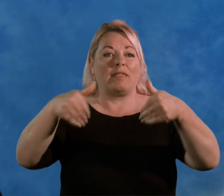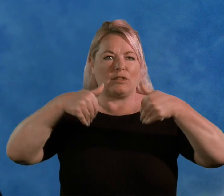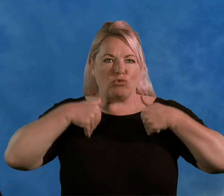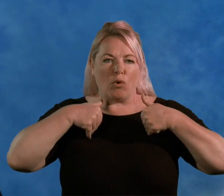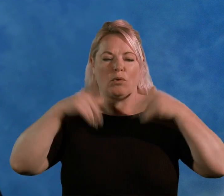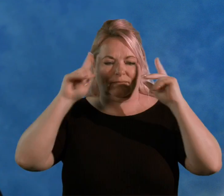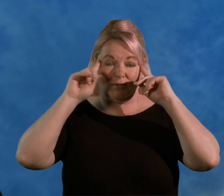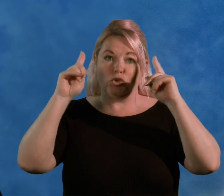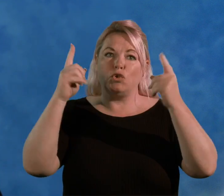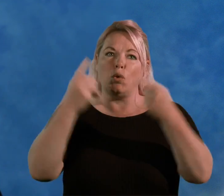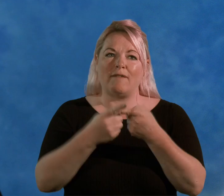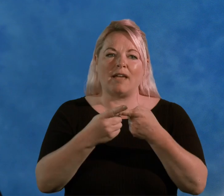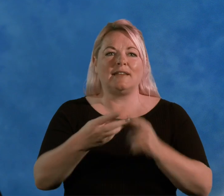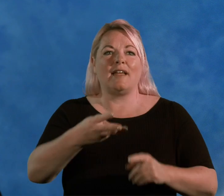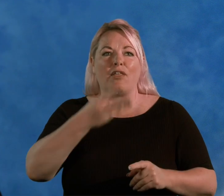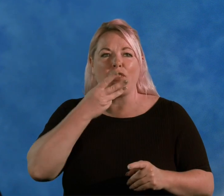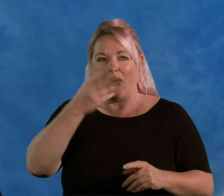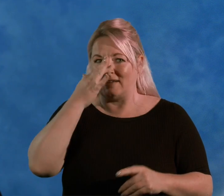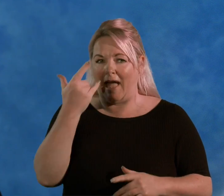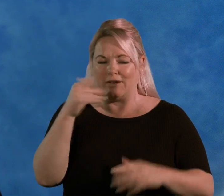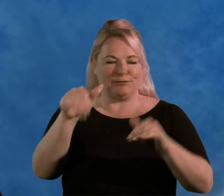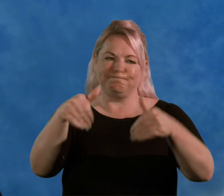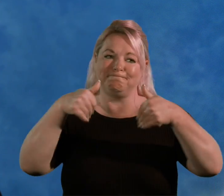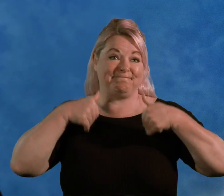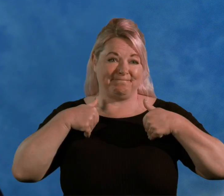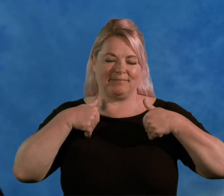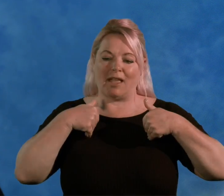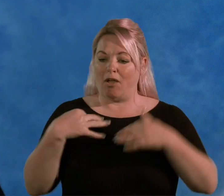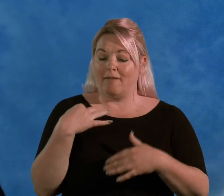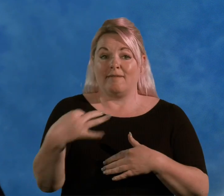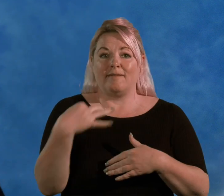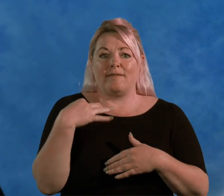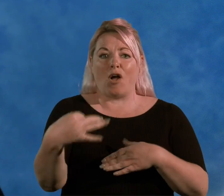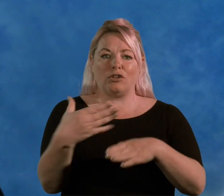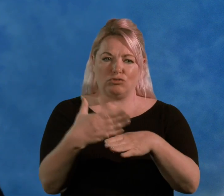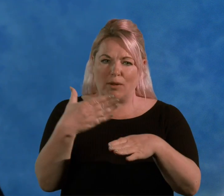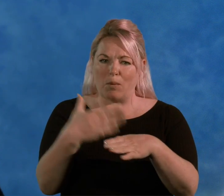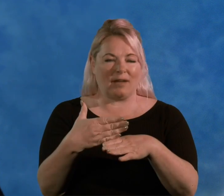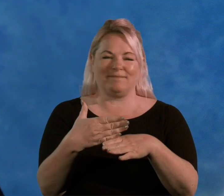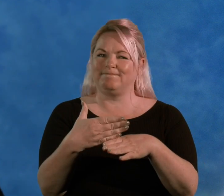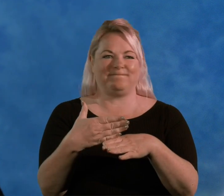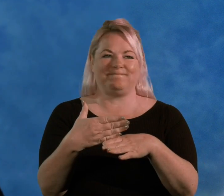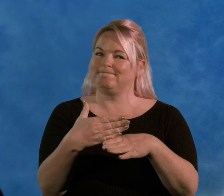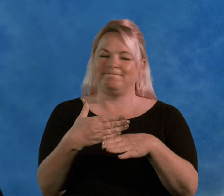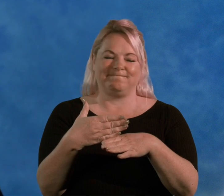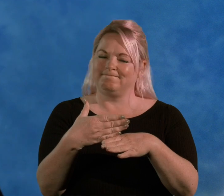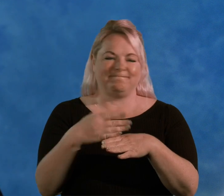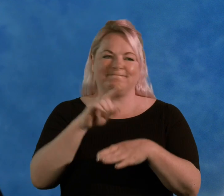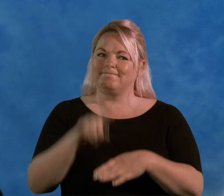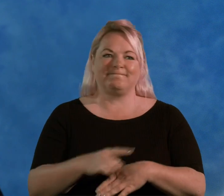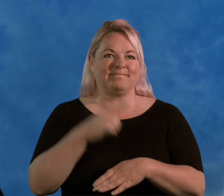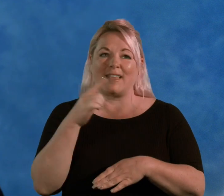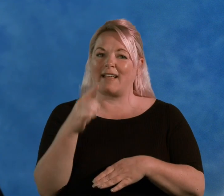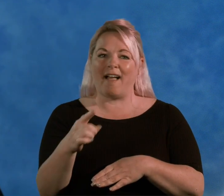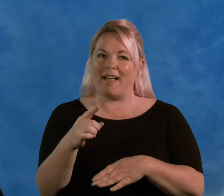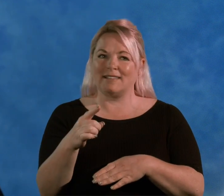things like the University of the Third Age. Any voluntary work I'd been doing, I found I